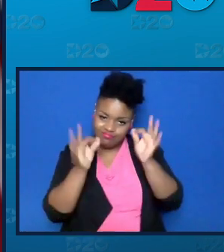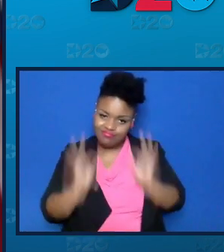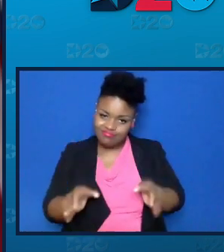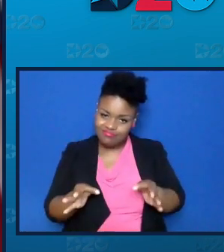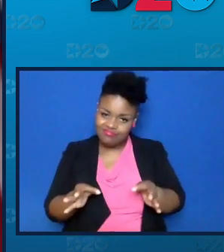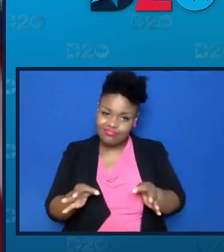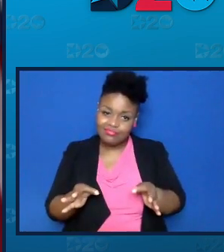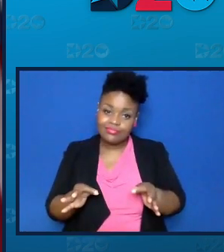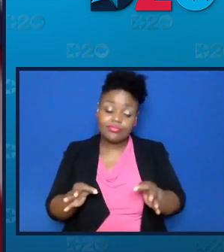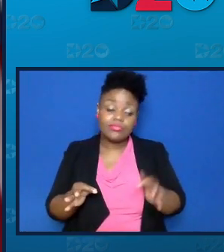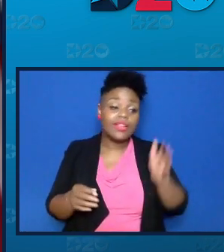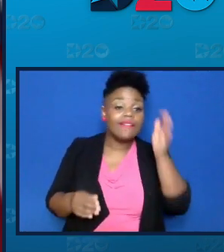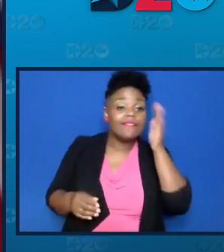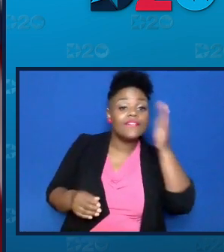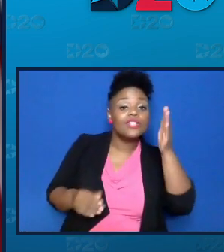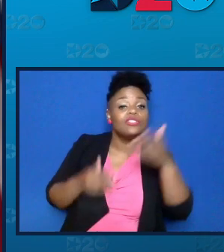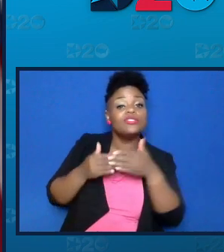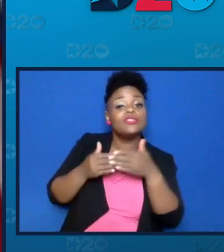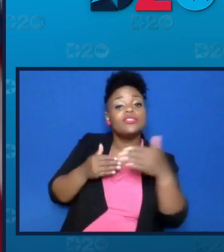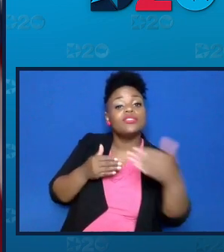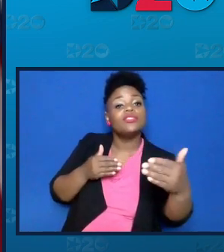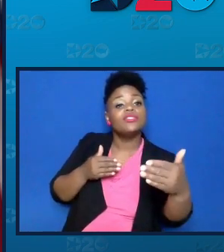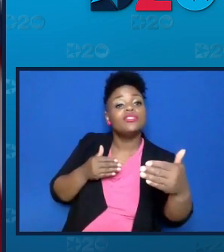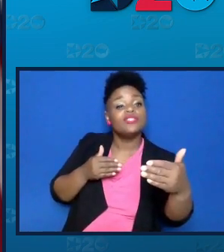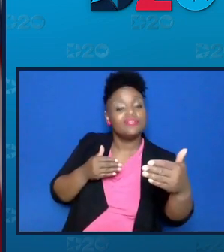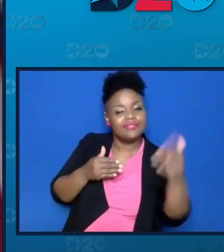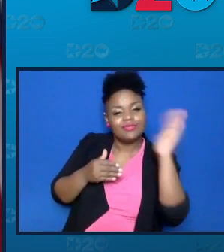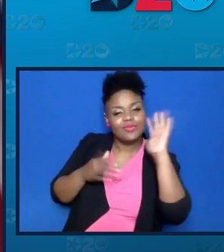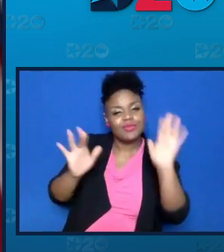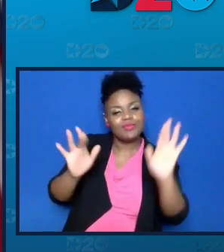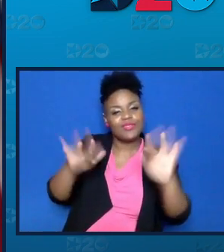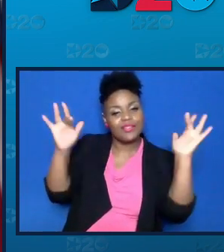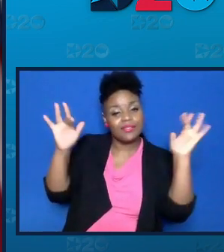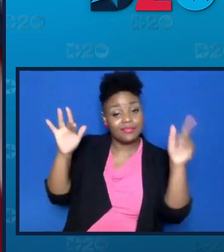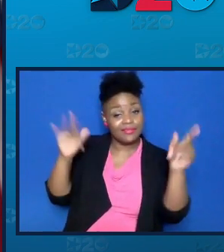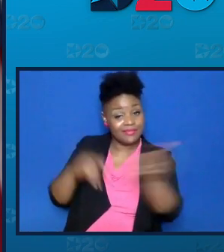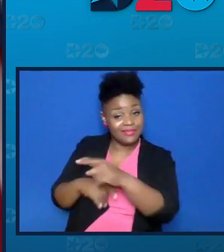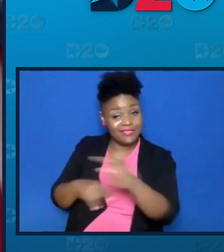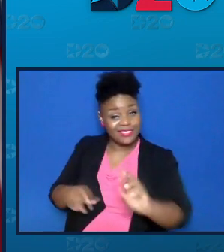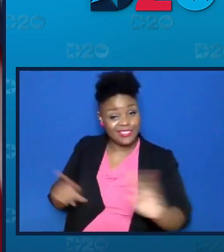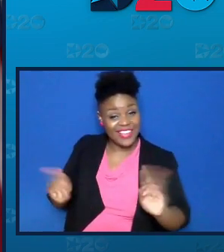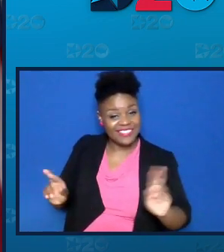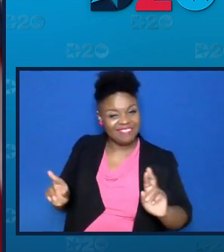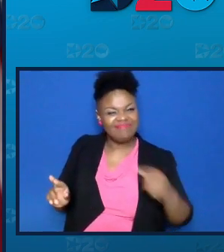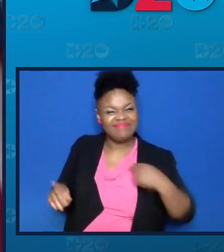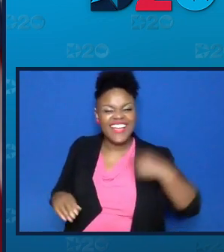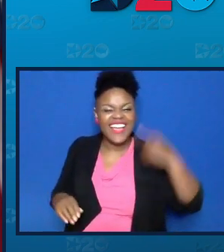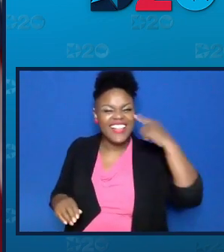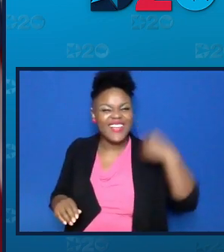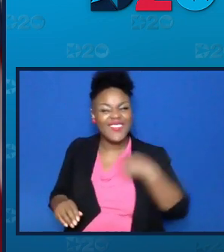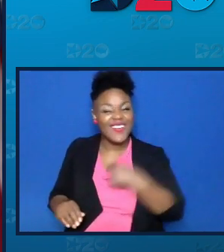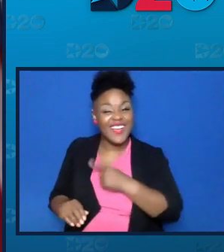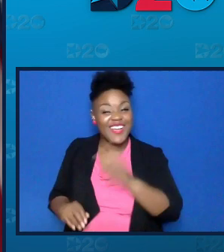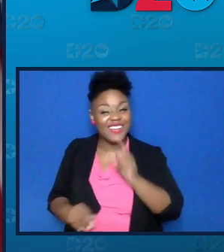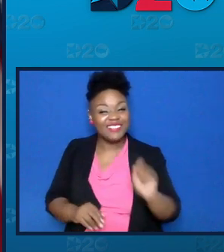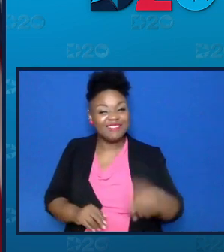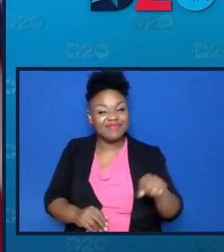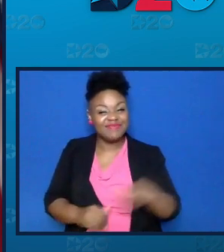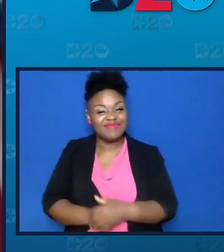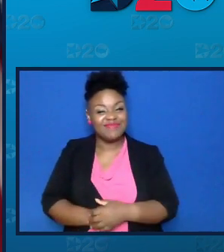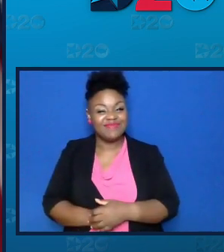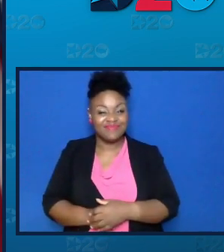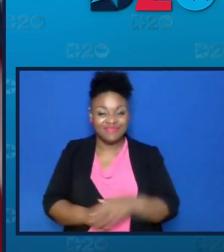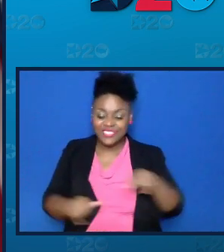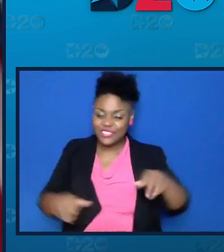bright. Are you ready? I believe we are. This is a great nation. We're a good